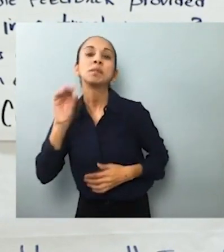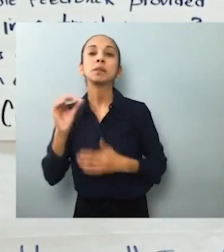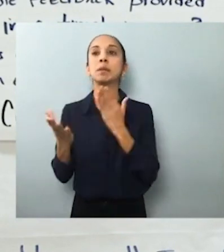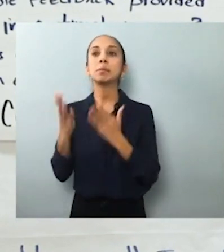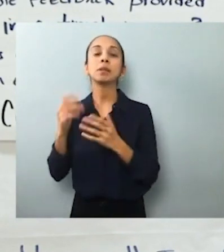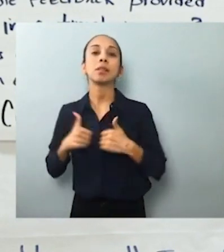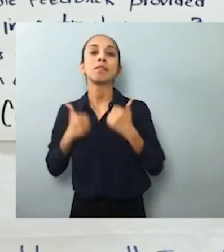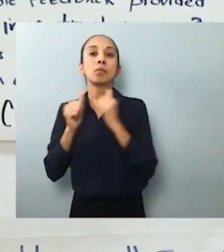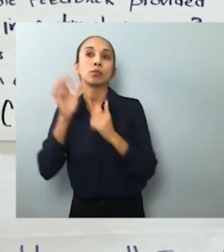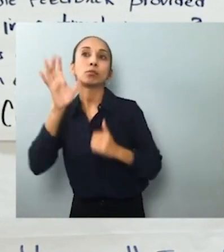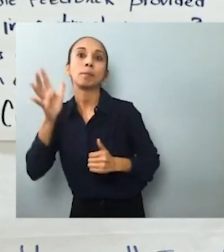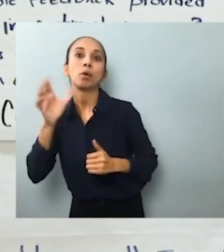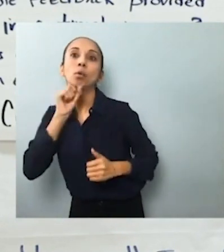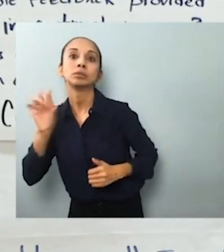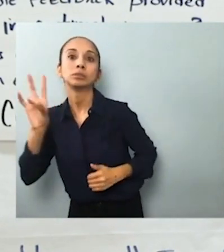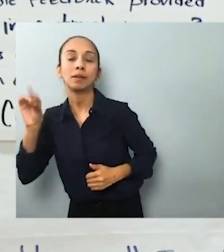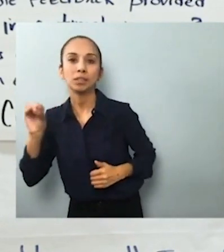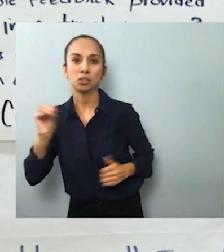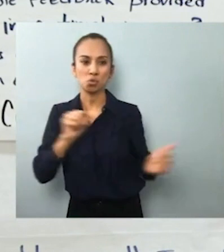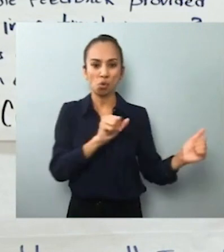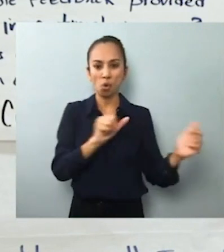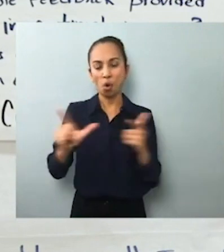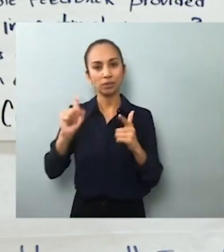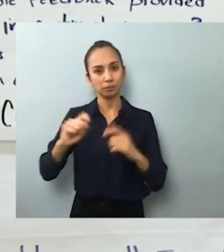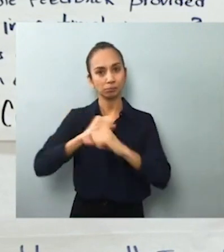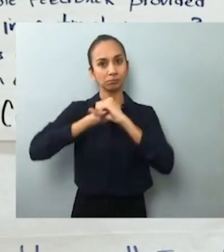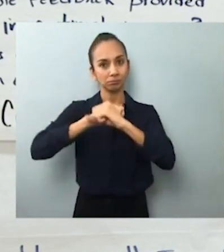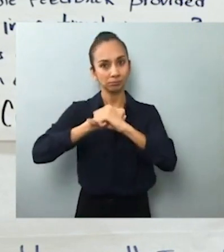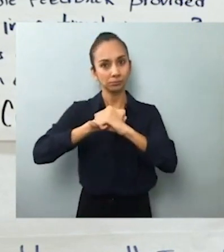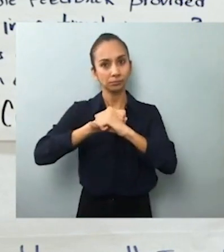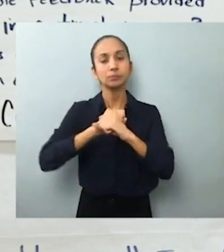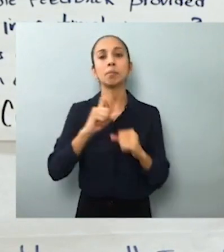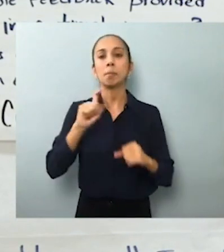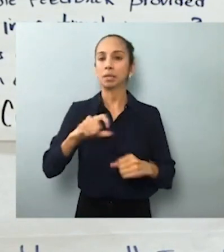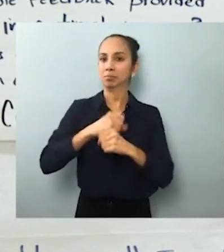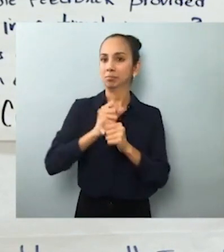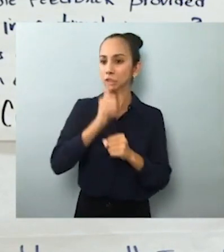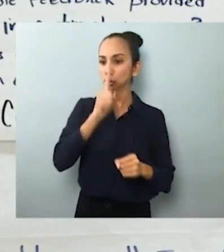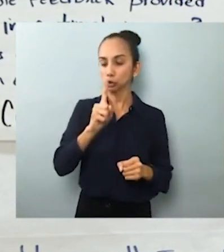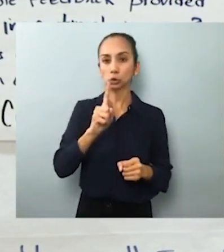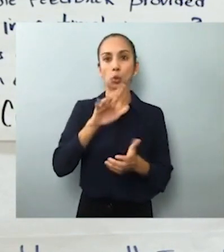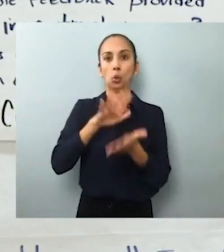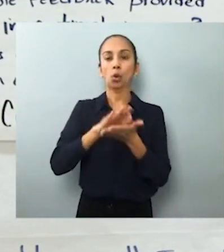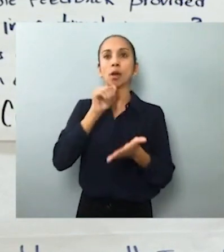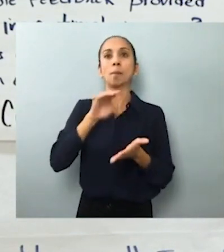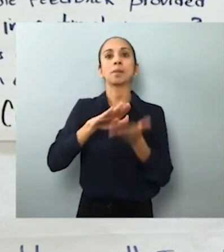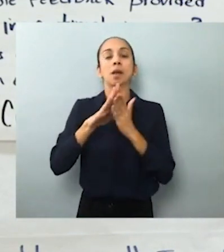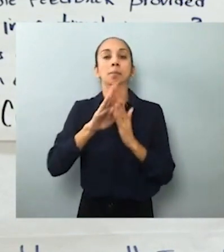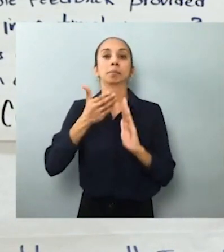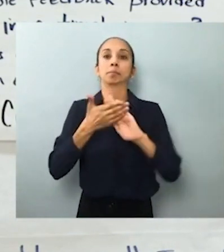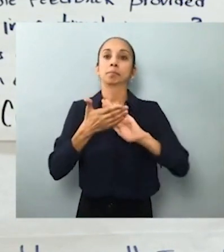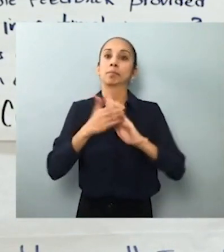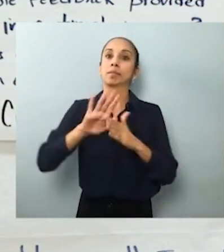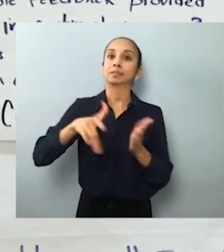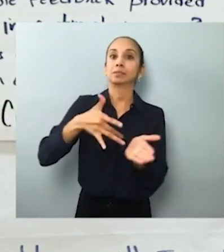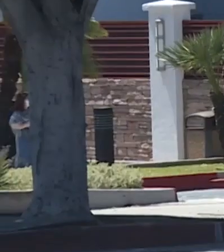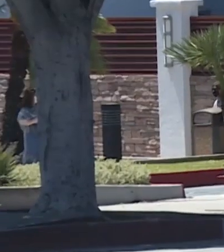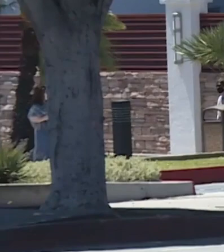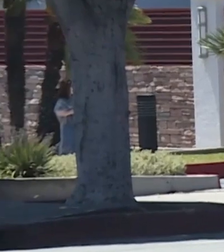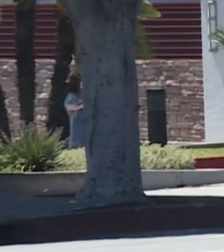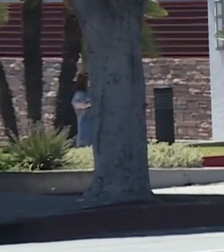70-year-old grandmother. All need to be protected. There's a public health imperative to keep schools from becoming a petri